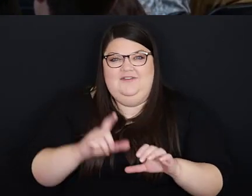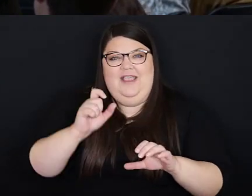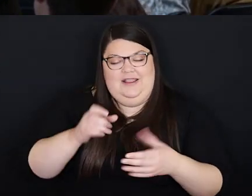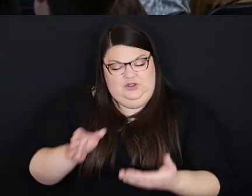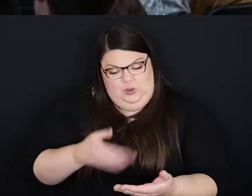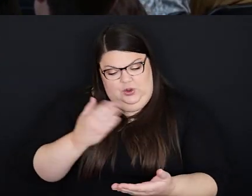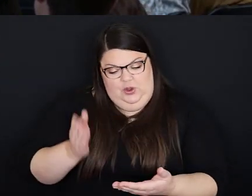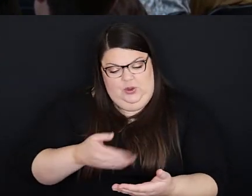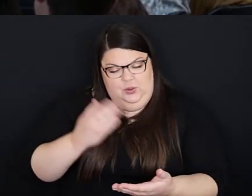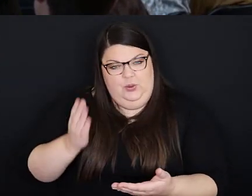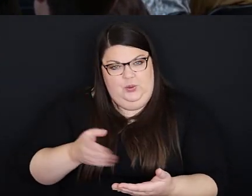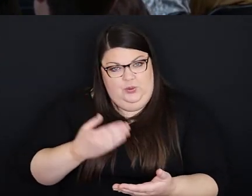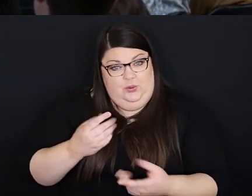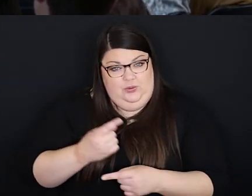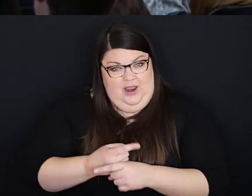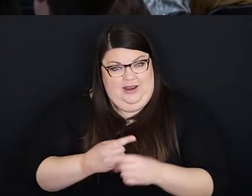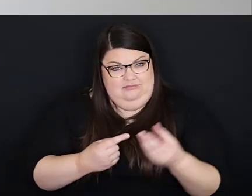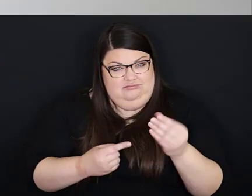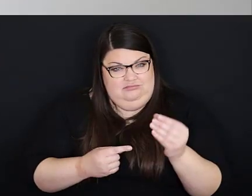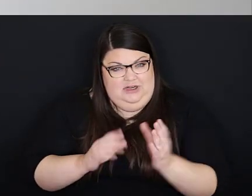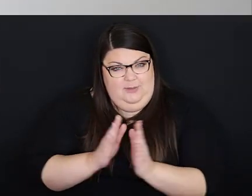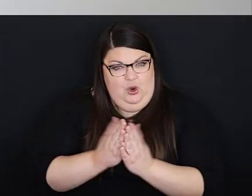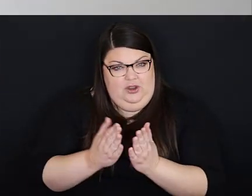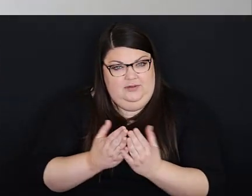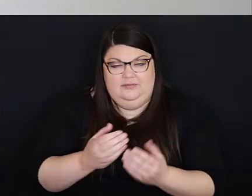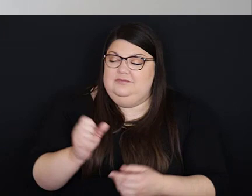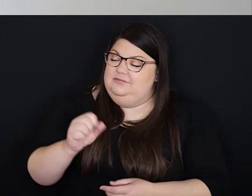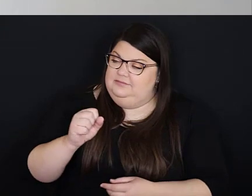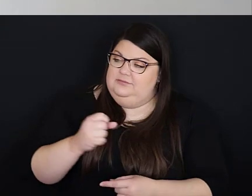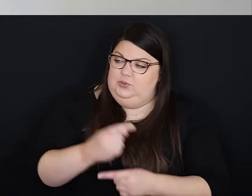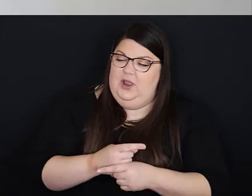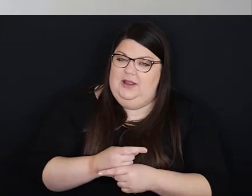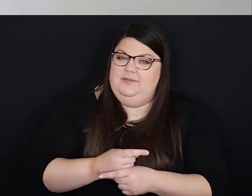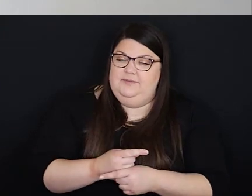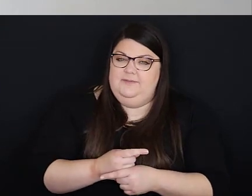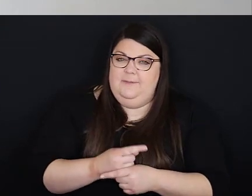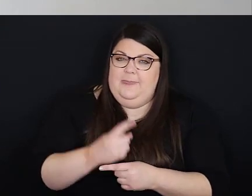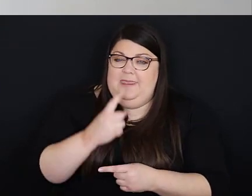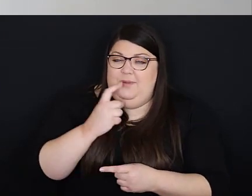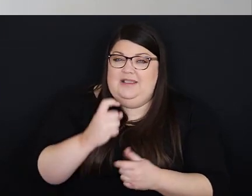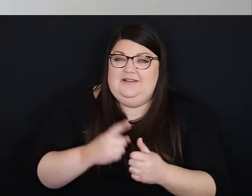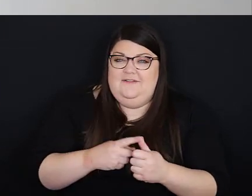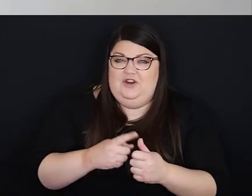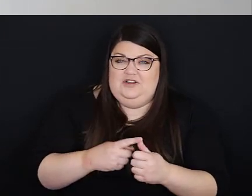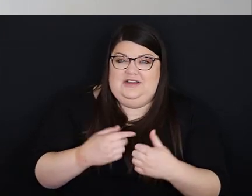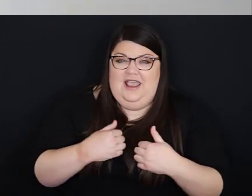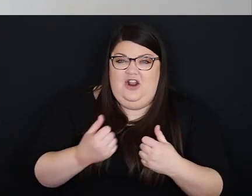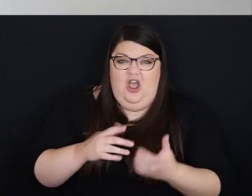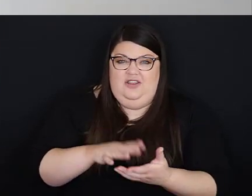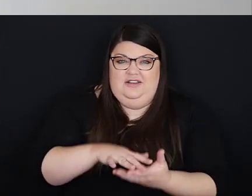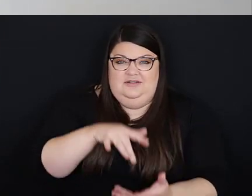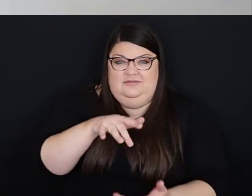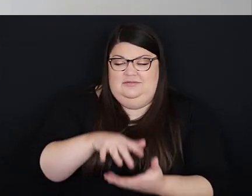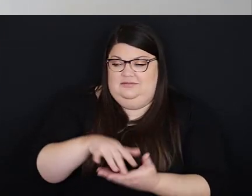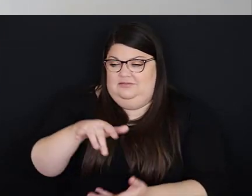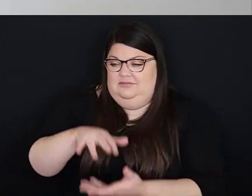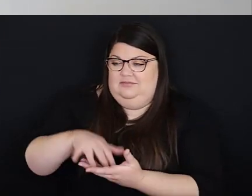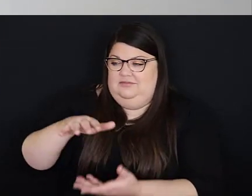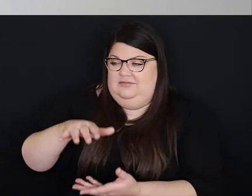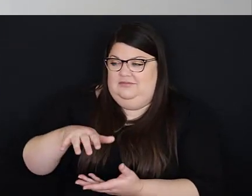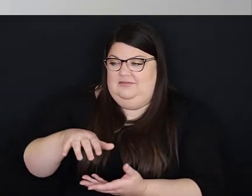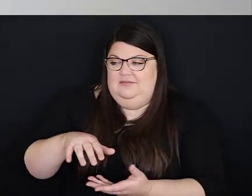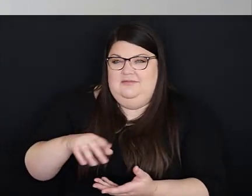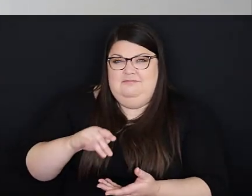look through it. Right. Yeah. Right. And because at first I had all these piles of, and